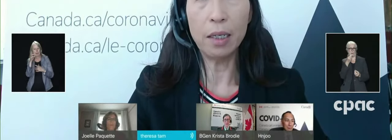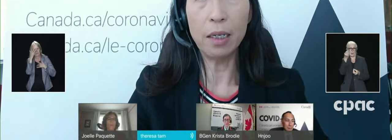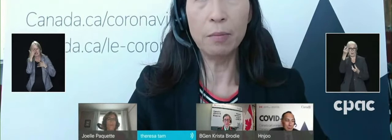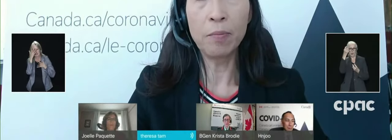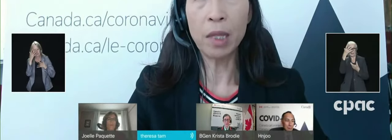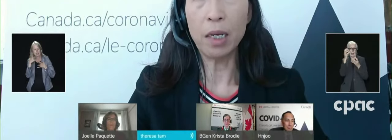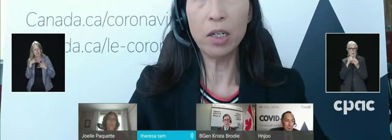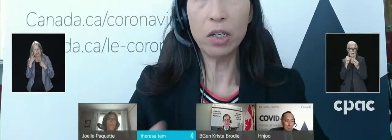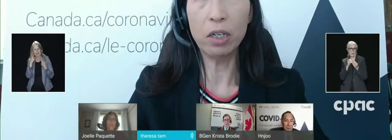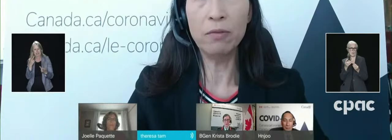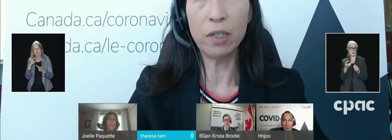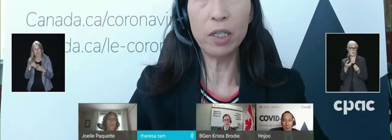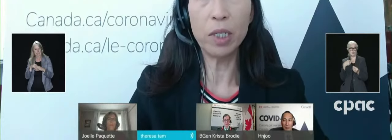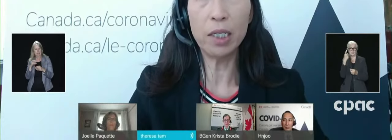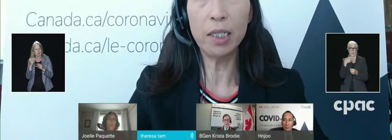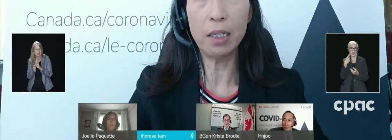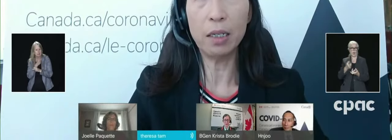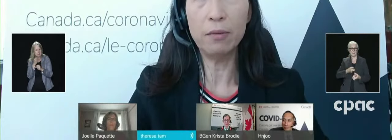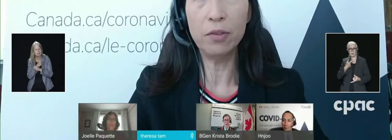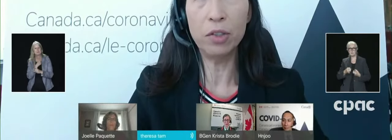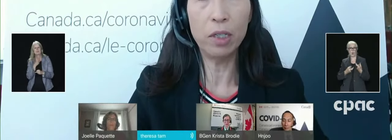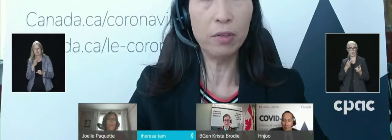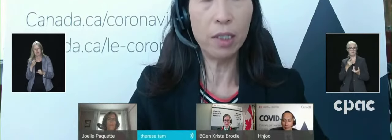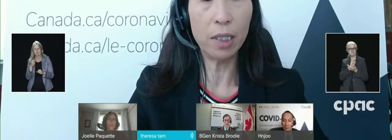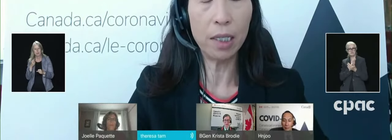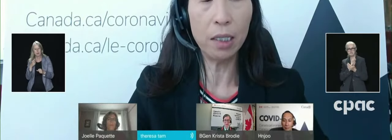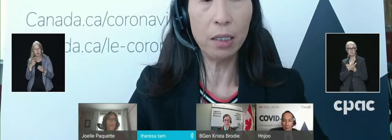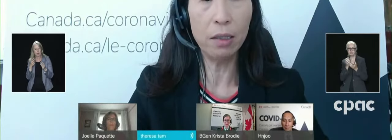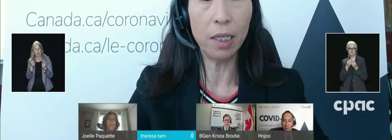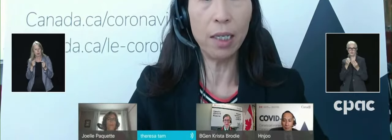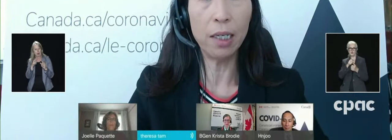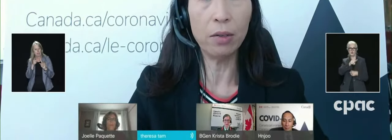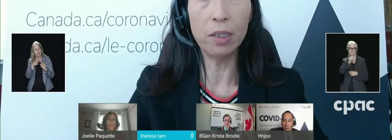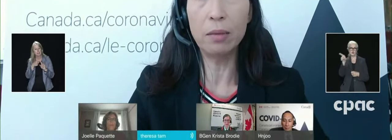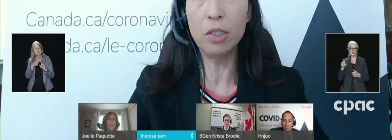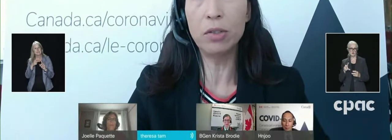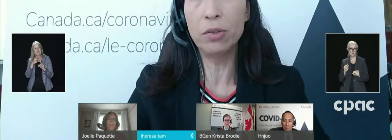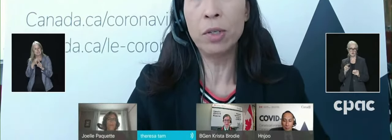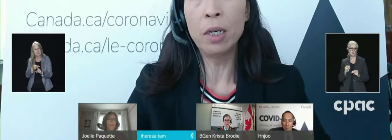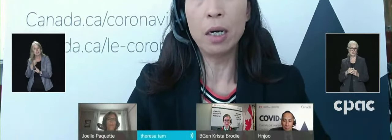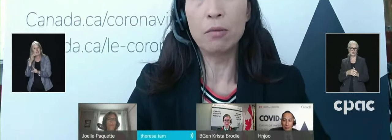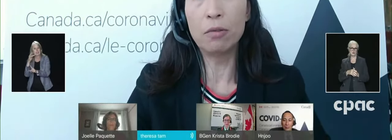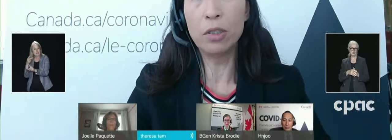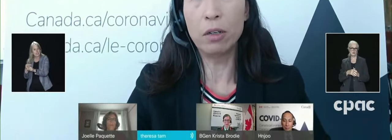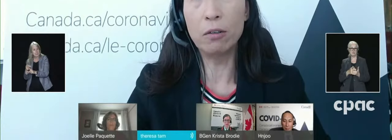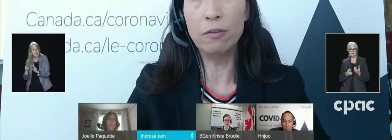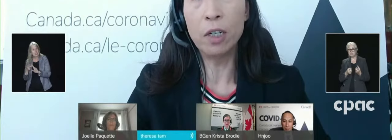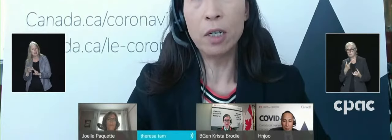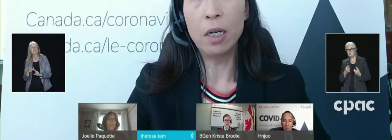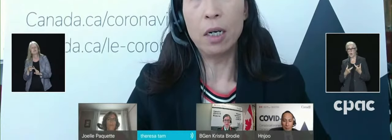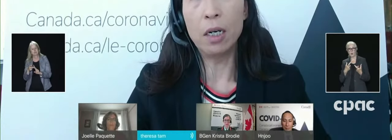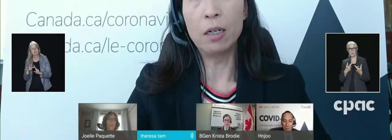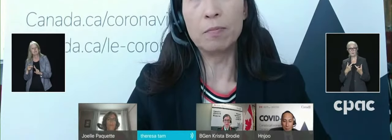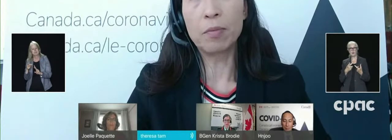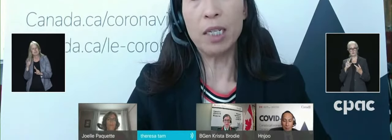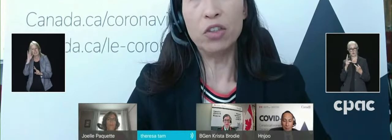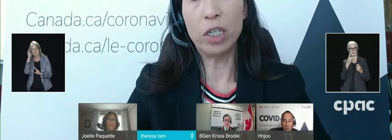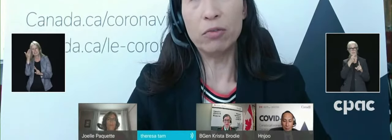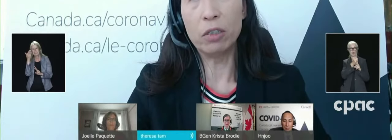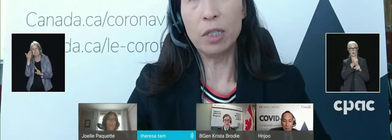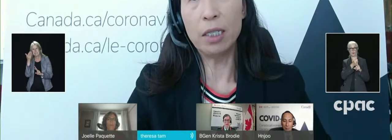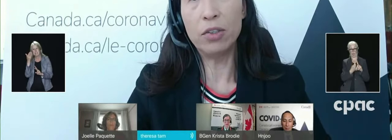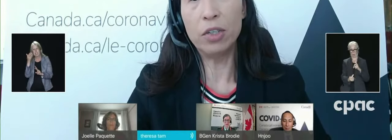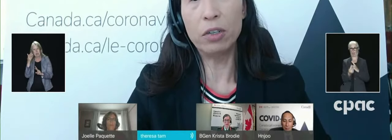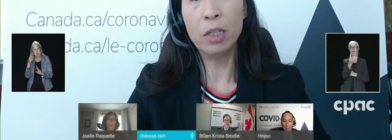that occur very quickly soon after the second dose, and they all seem to resolve